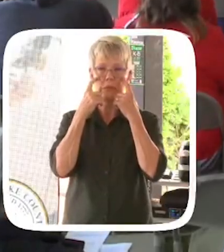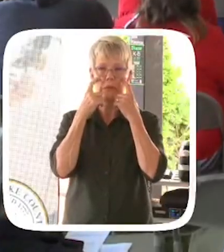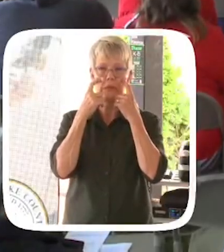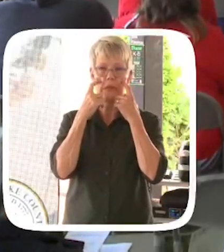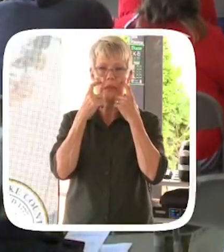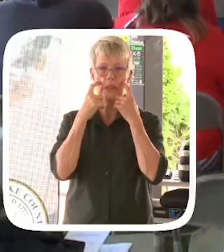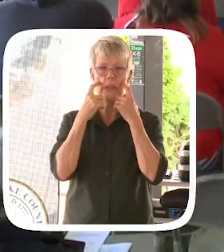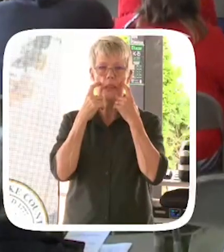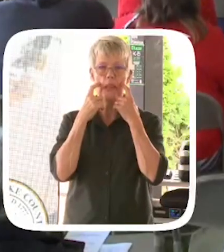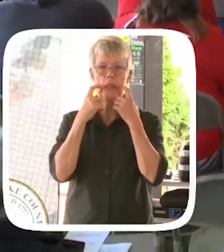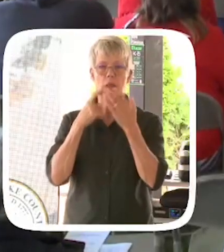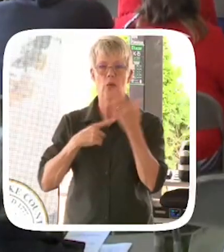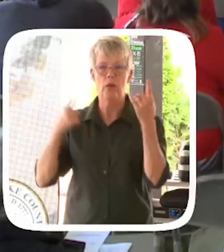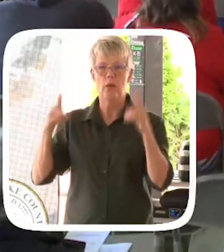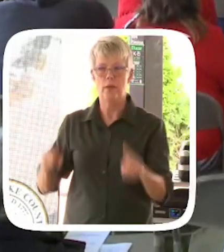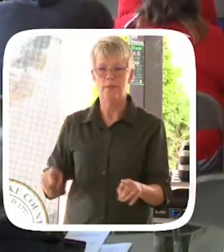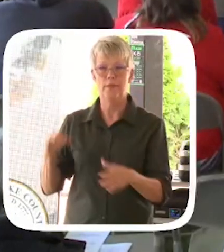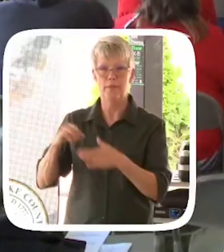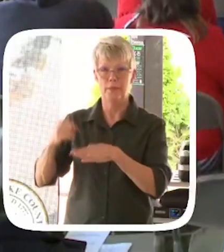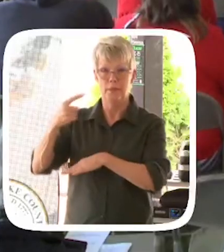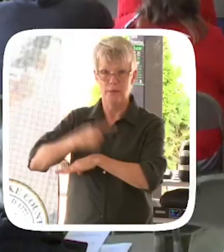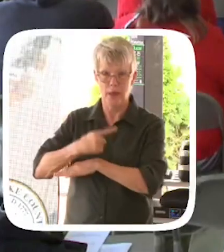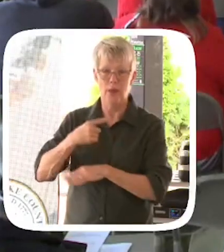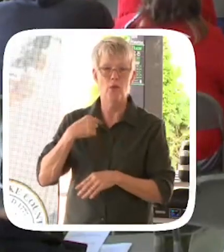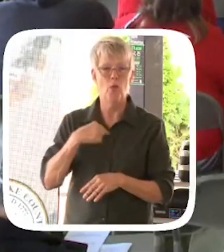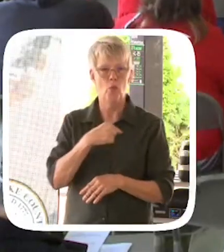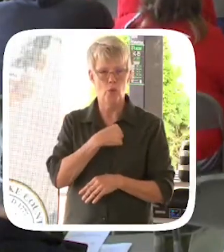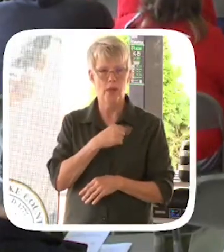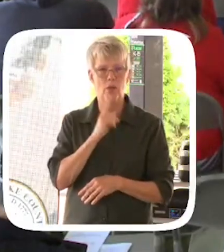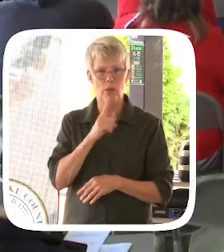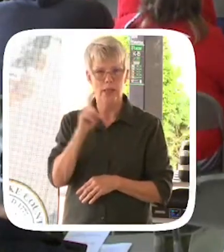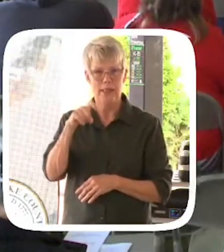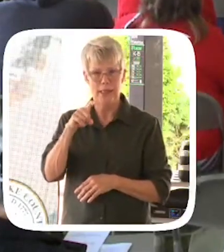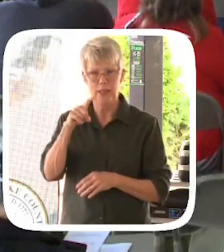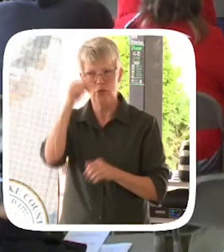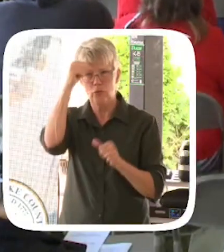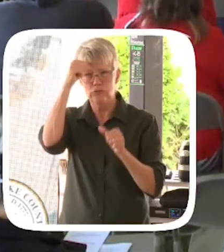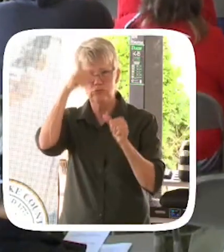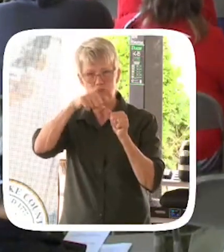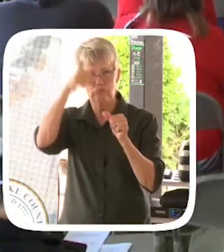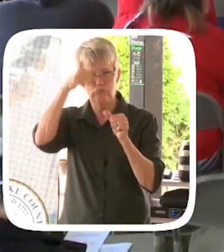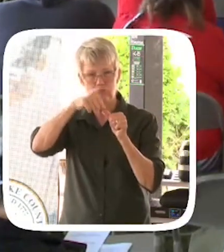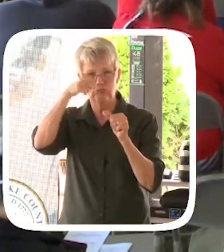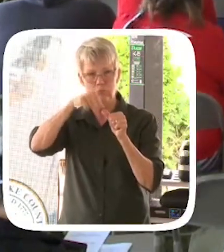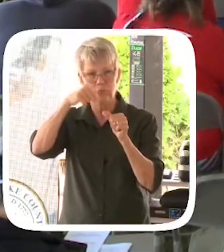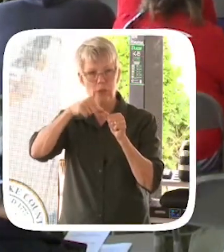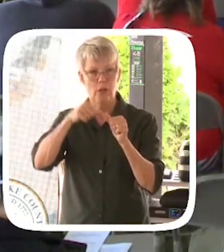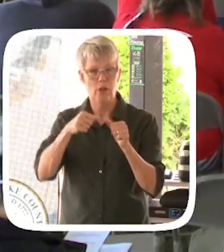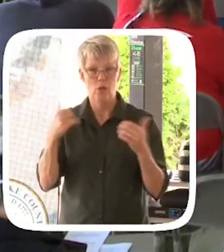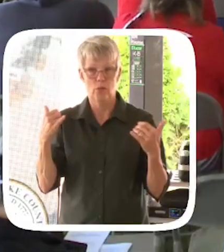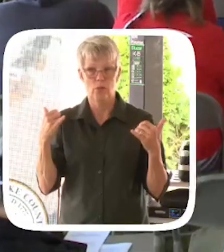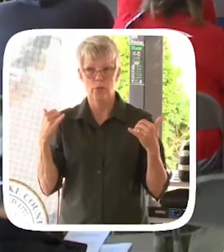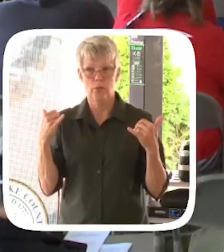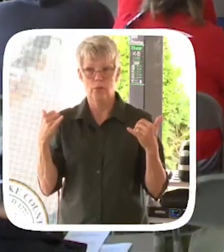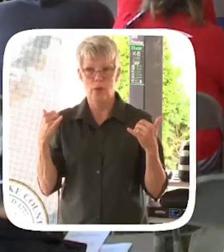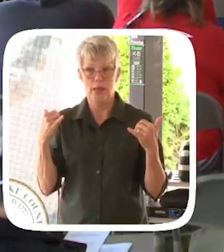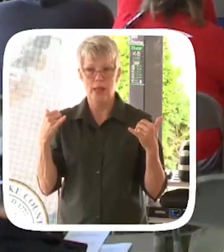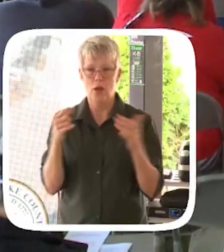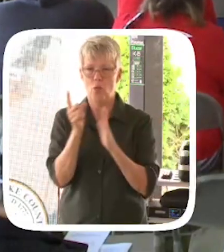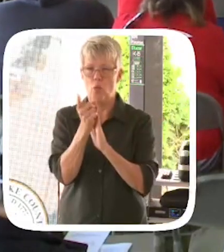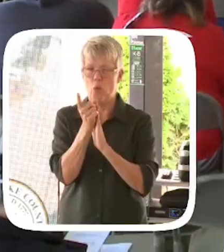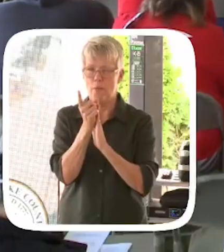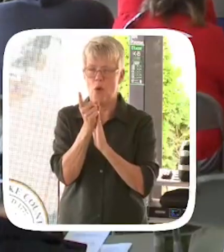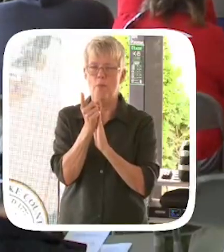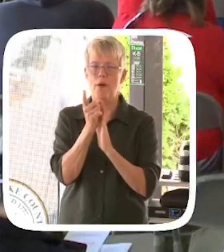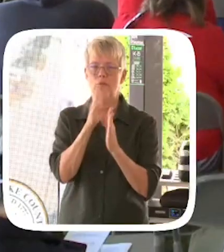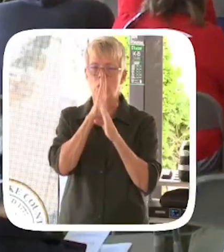What occurred that fateful day. I think we'd be remiss if we didn't take just a moment right now to have a moment of